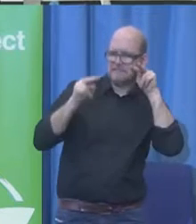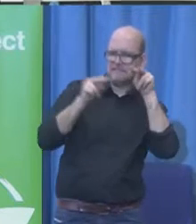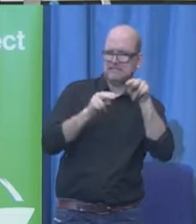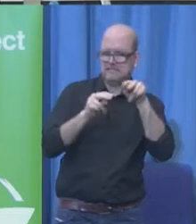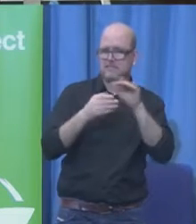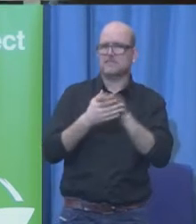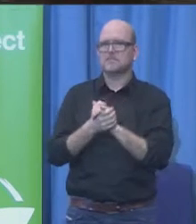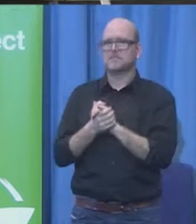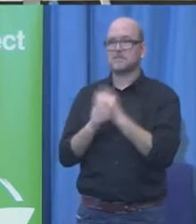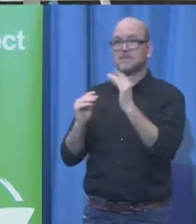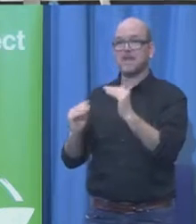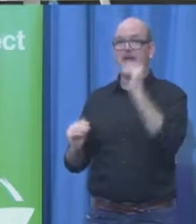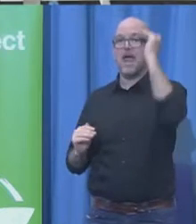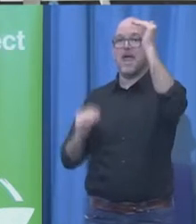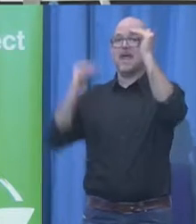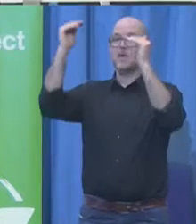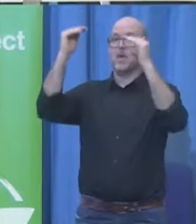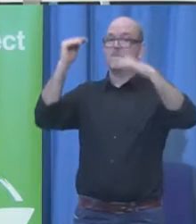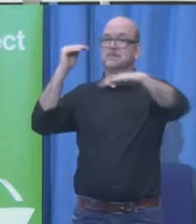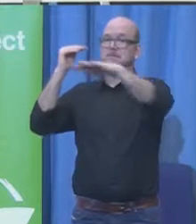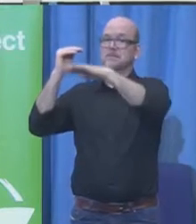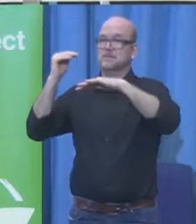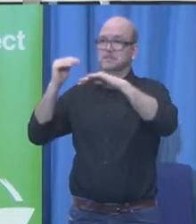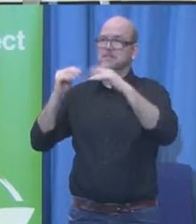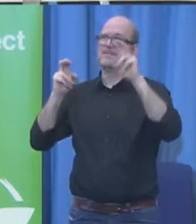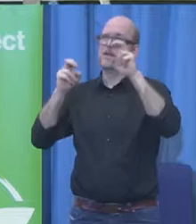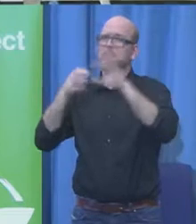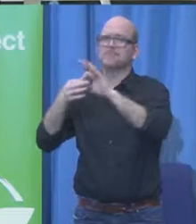But there are so many